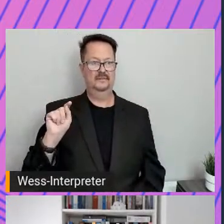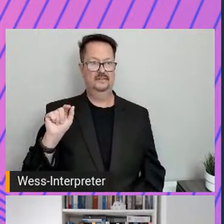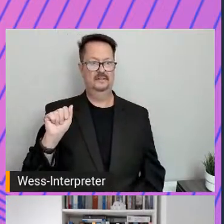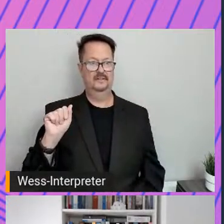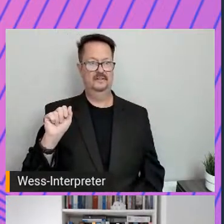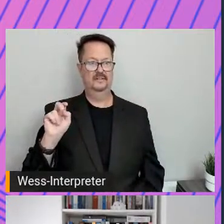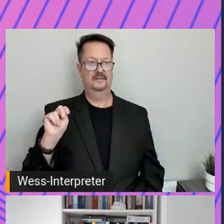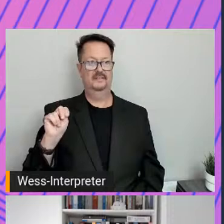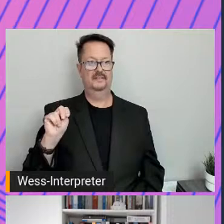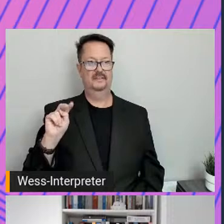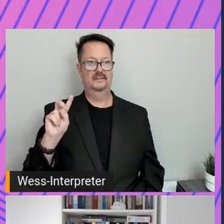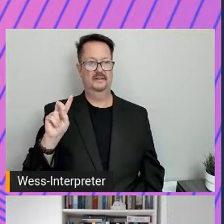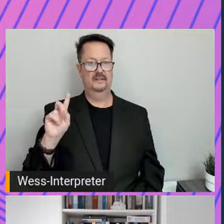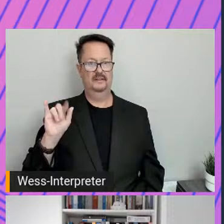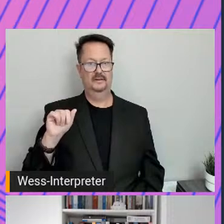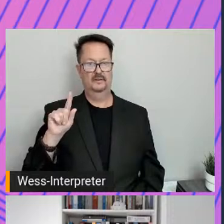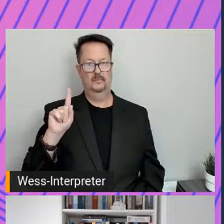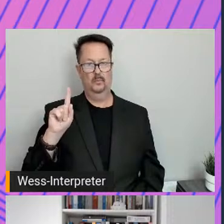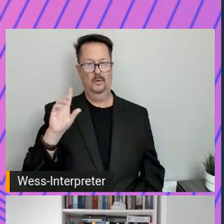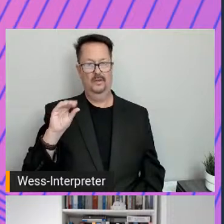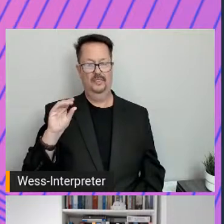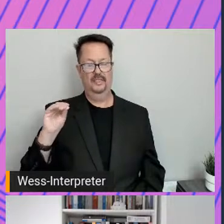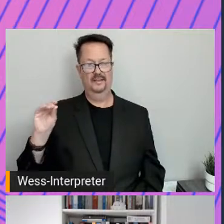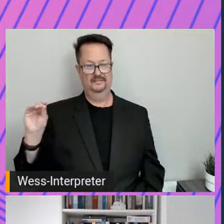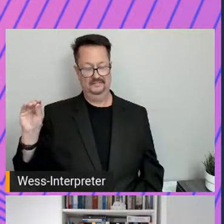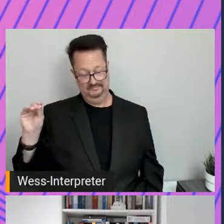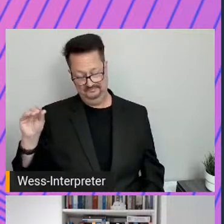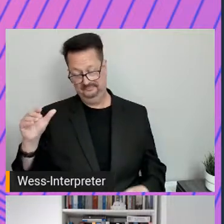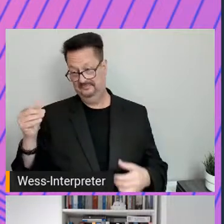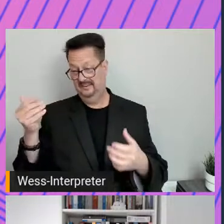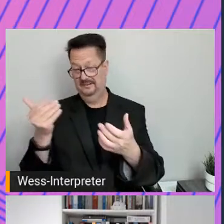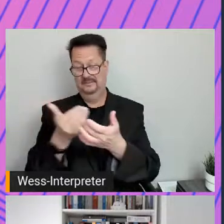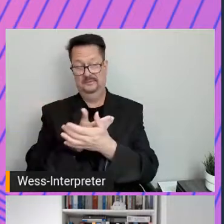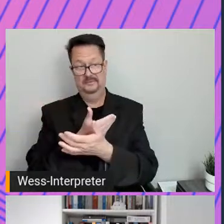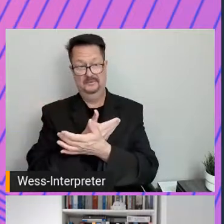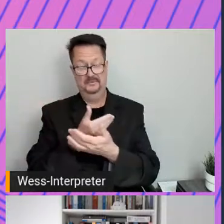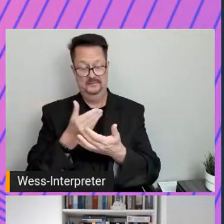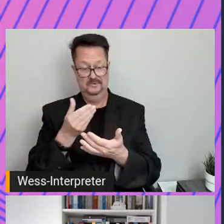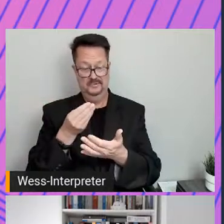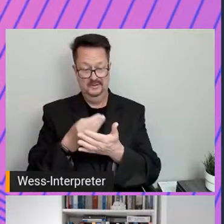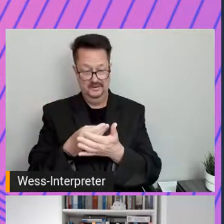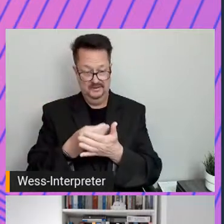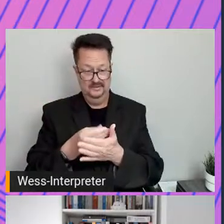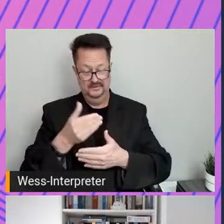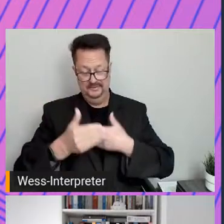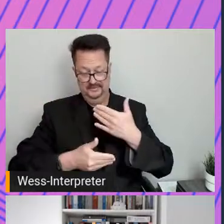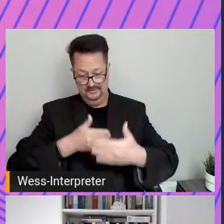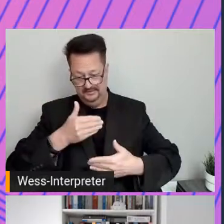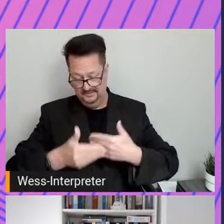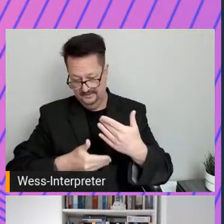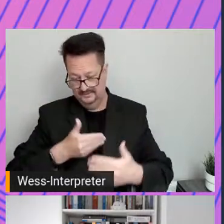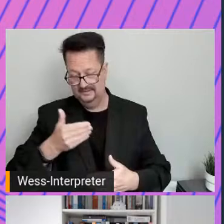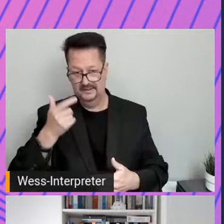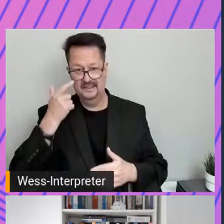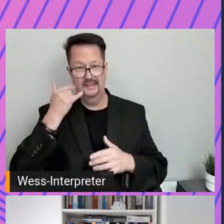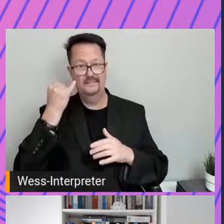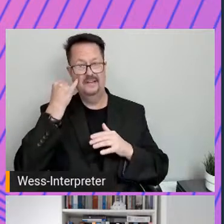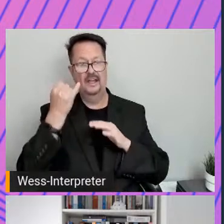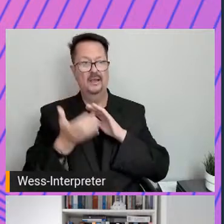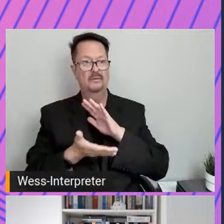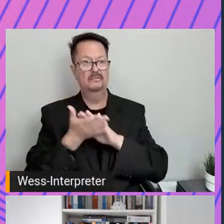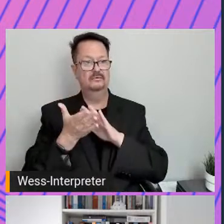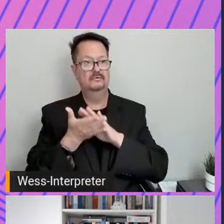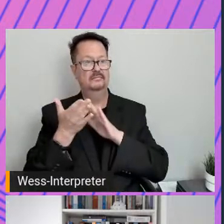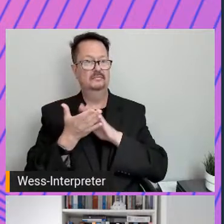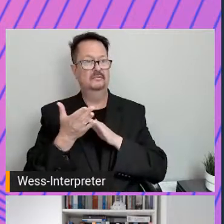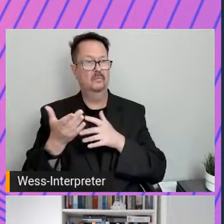the thing that was interesting about this one is there was no concurrency whatsoever. If I was running a program on this computer and I want